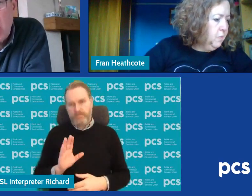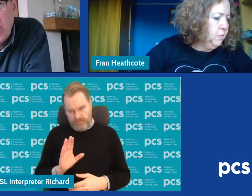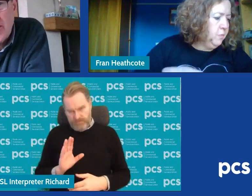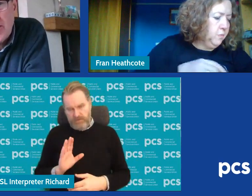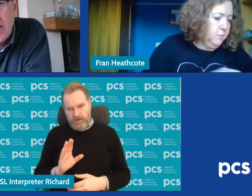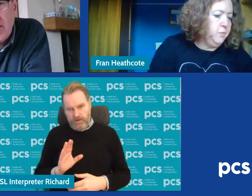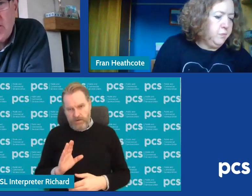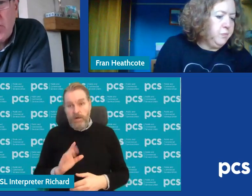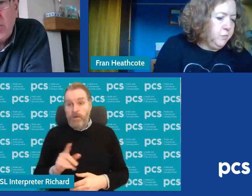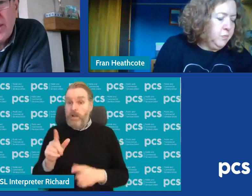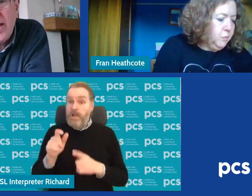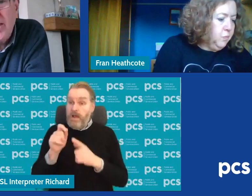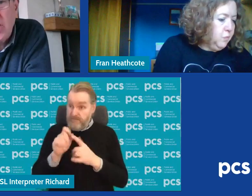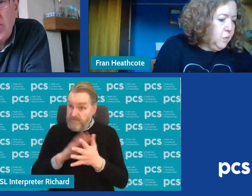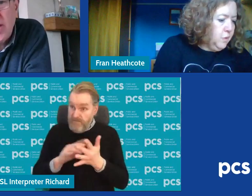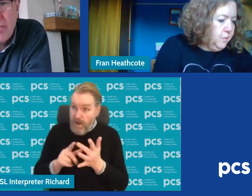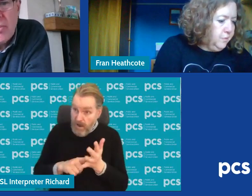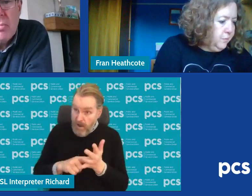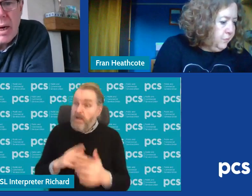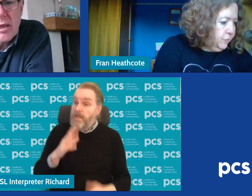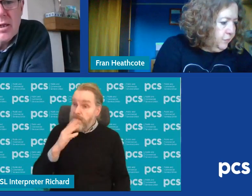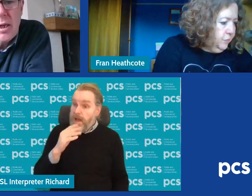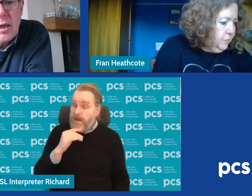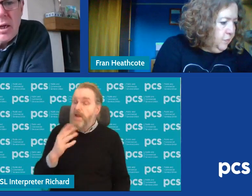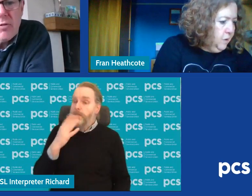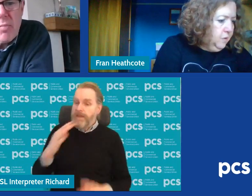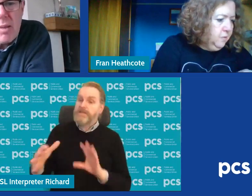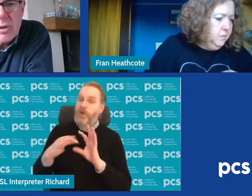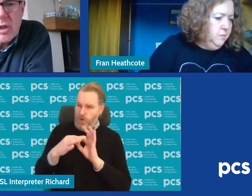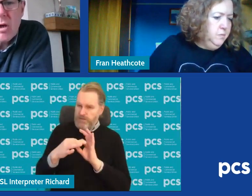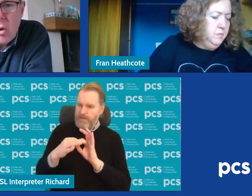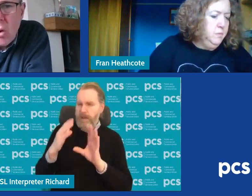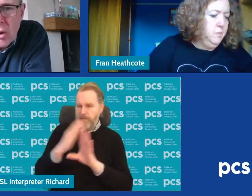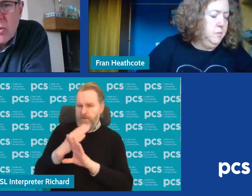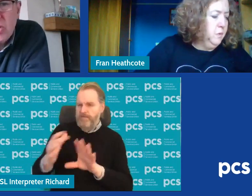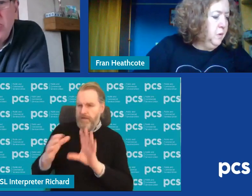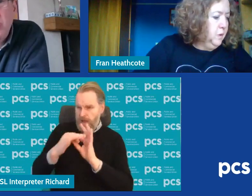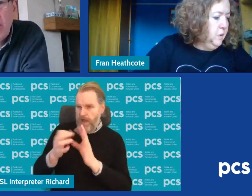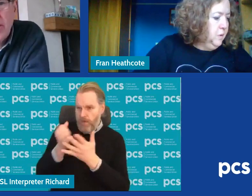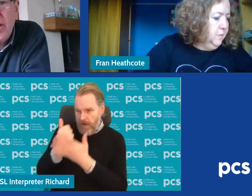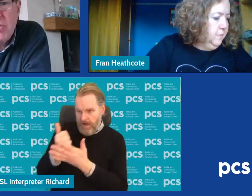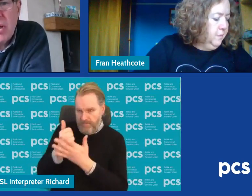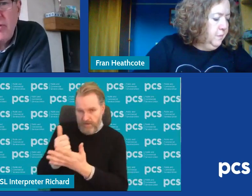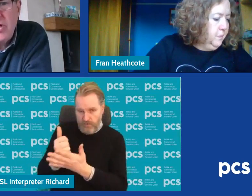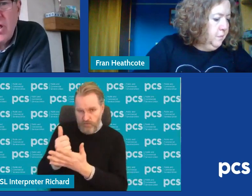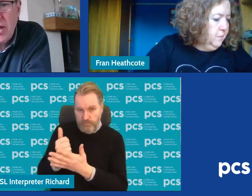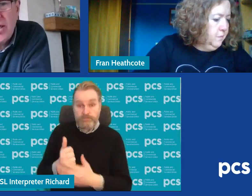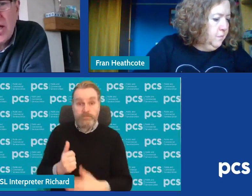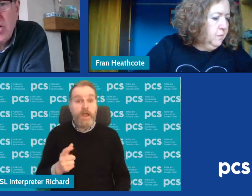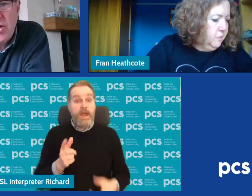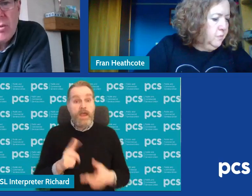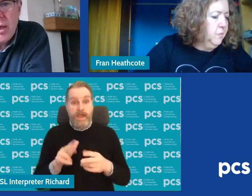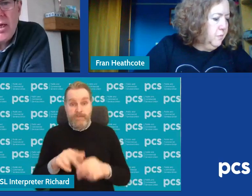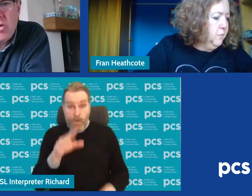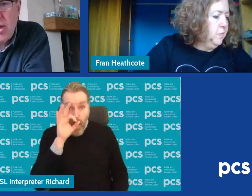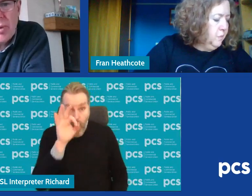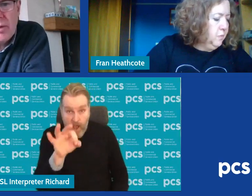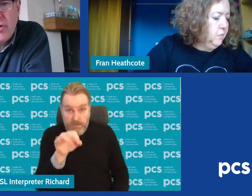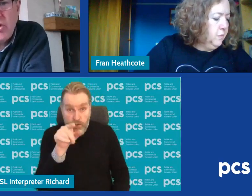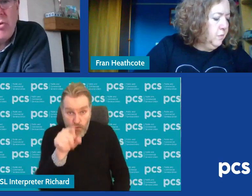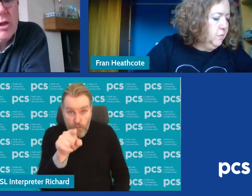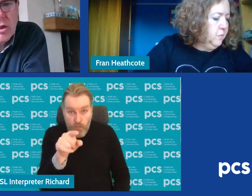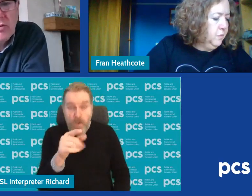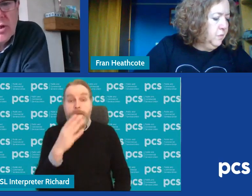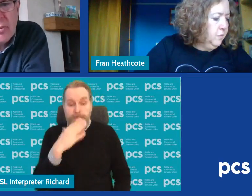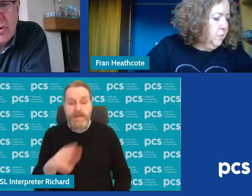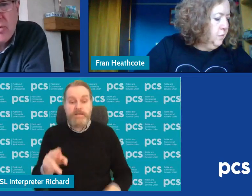gives us his contact details, we will get in touch with him. But if members are called out on strike as part of the targeted action, they will get strike pay